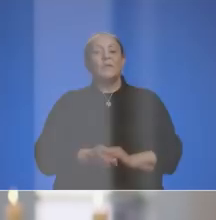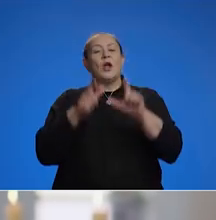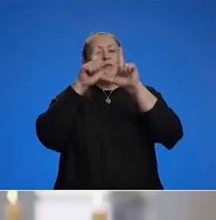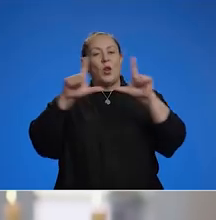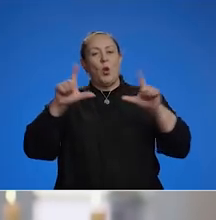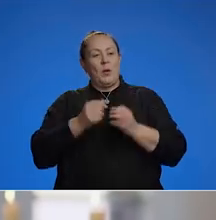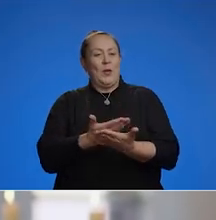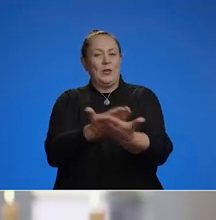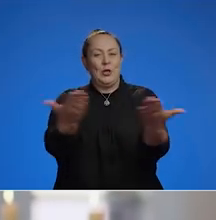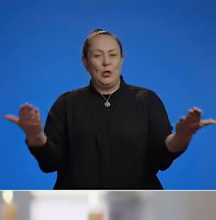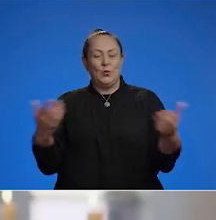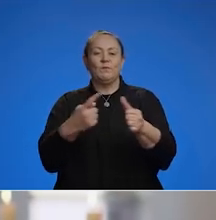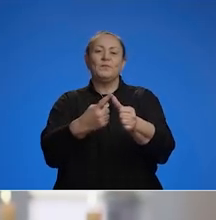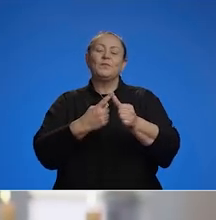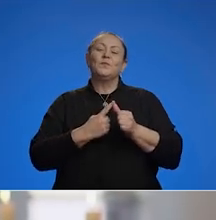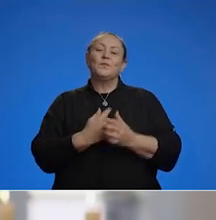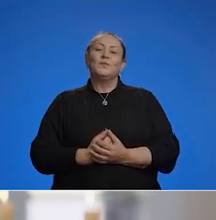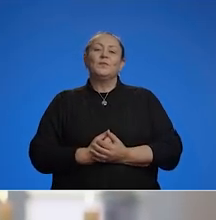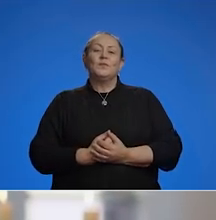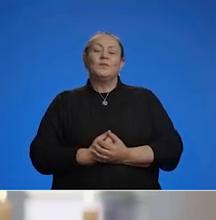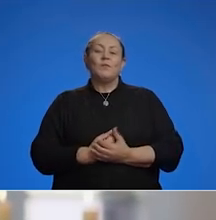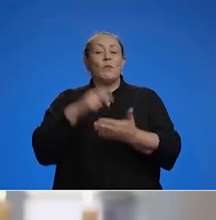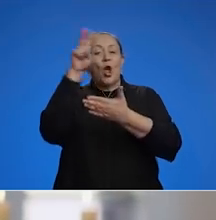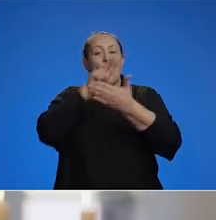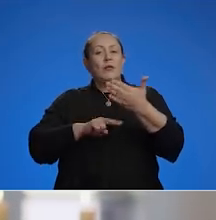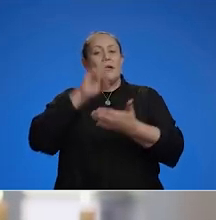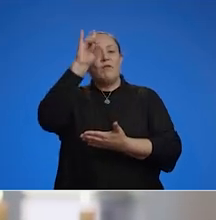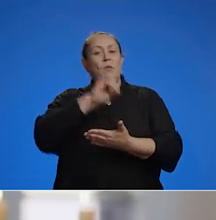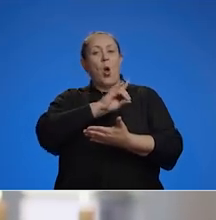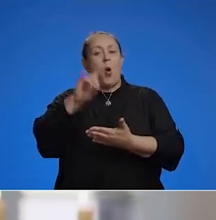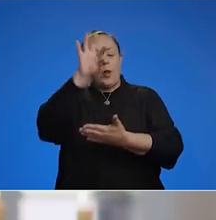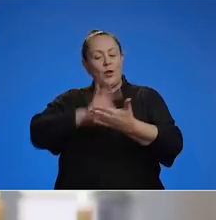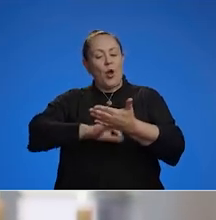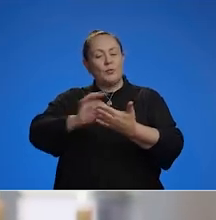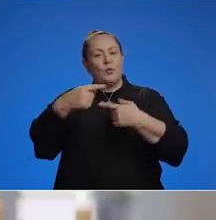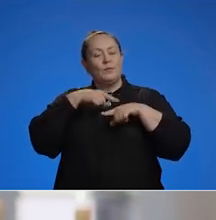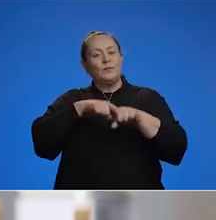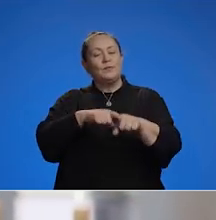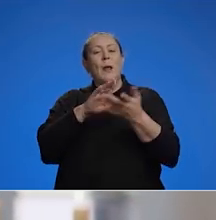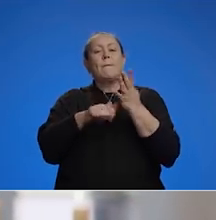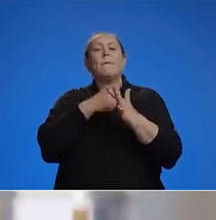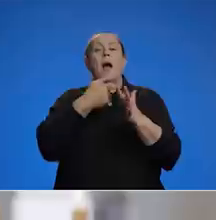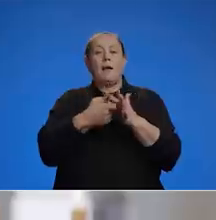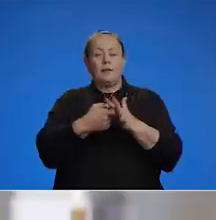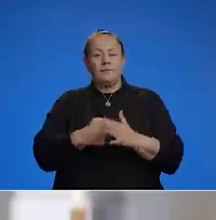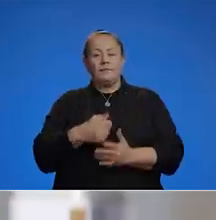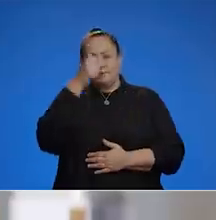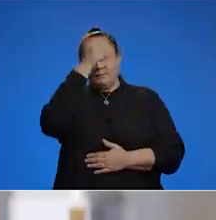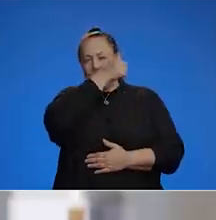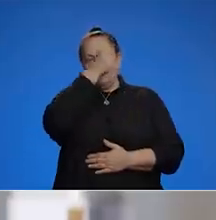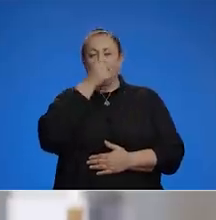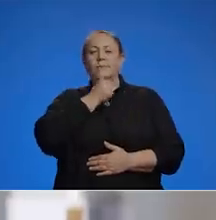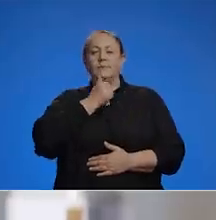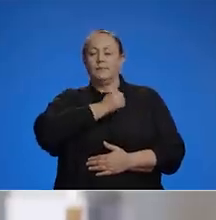The Lord be with you. And with your spirit. A reading from the Holy Gospel according to Saint Mark. Glory to you, O